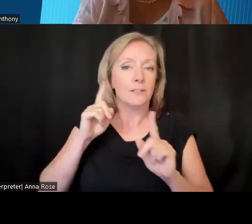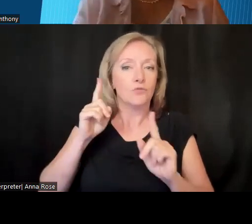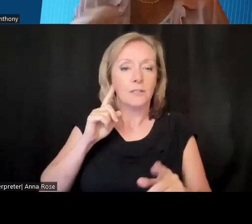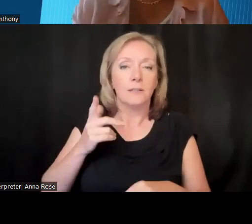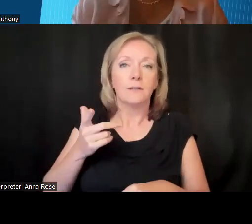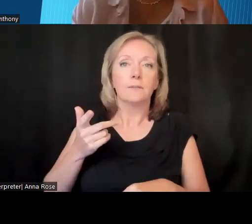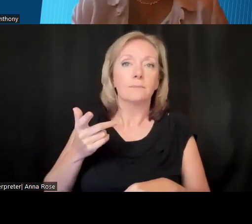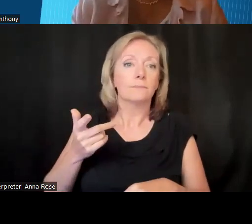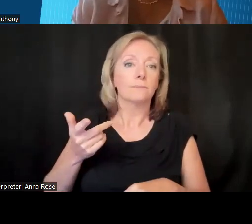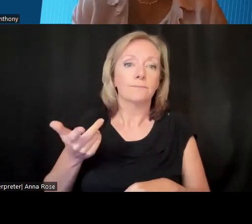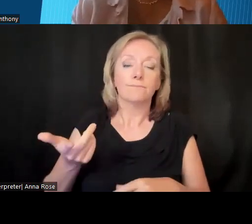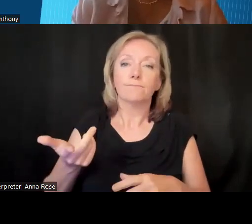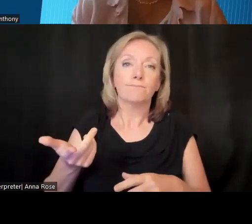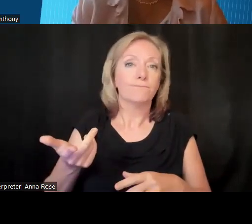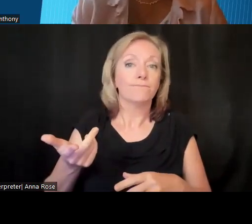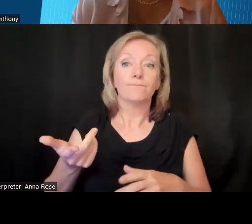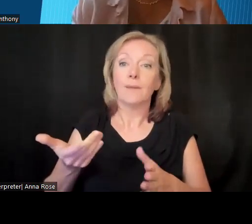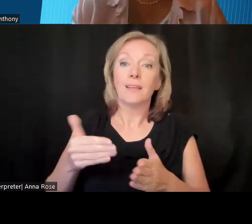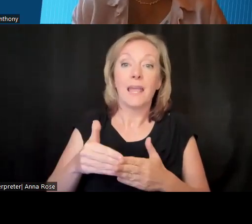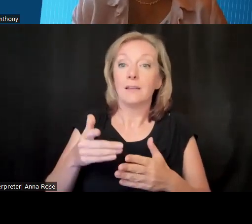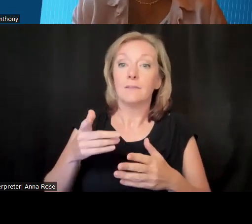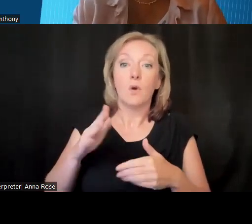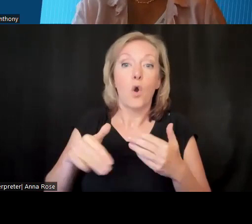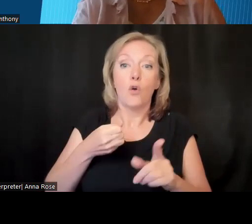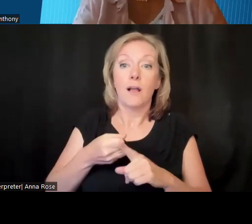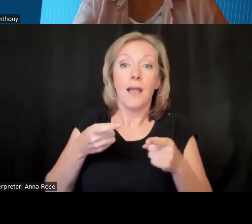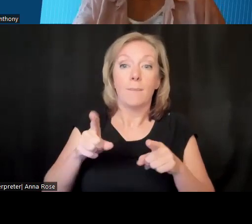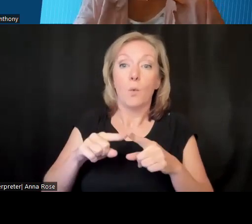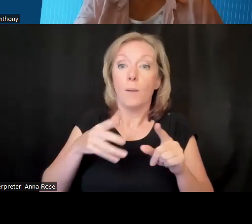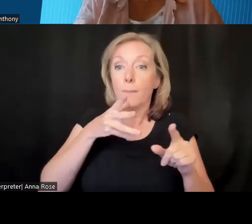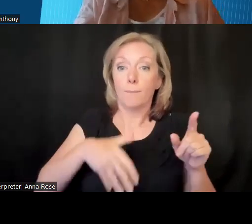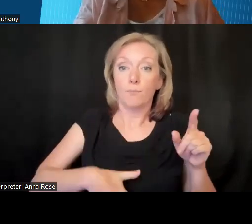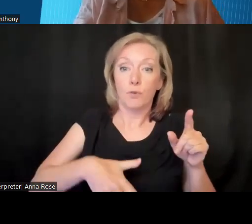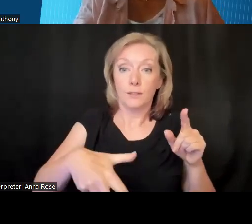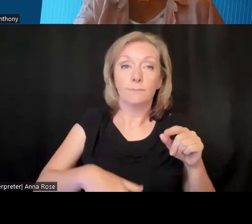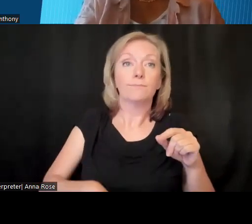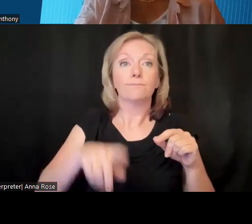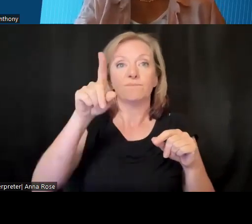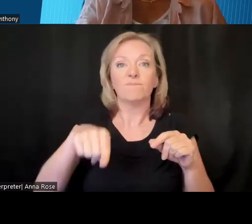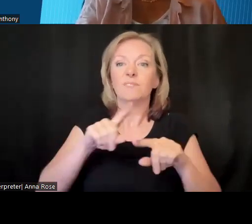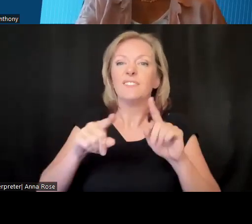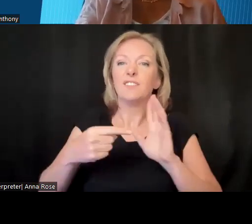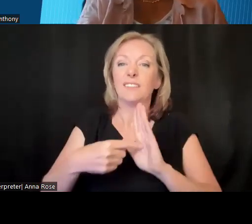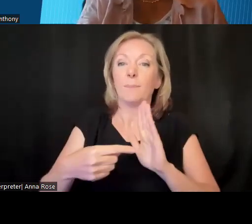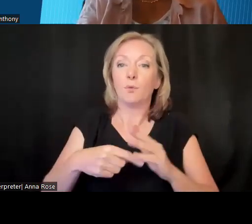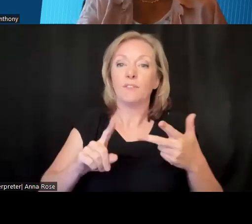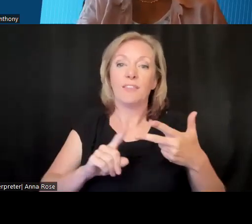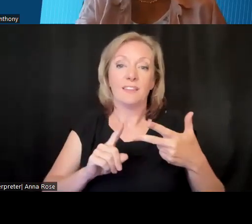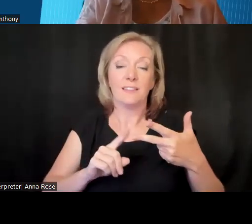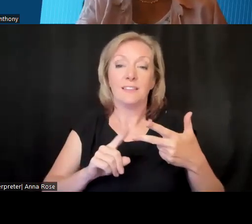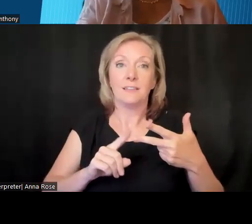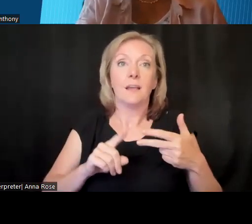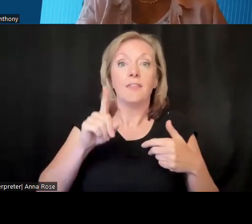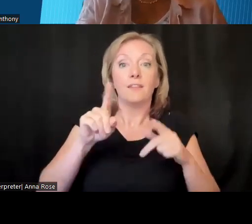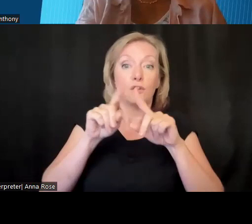These are all things that happen as the baby is developing in utero. So this is just an example of the form that we fill